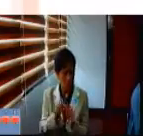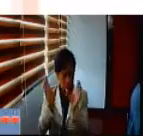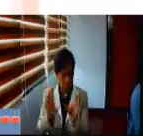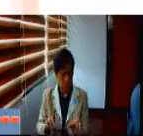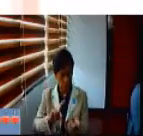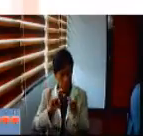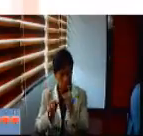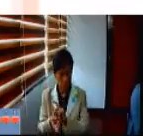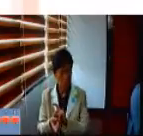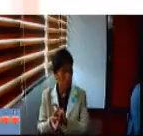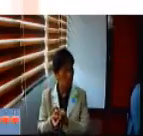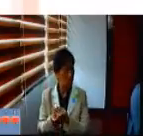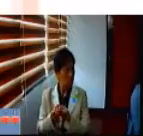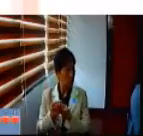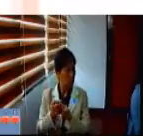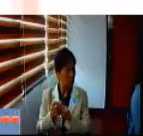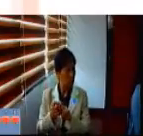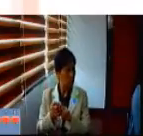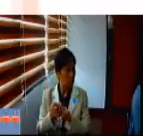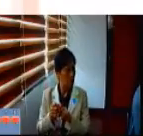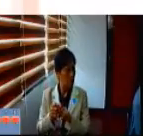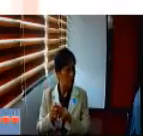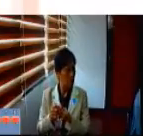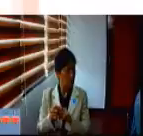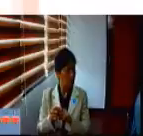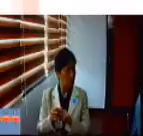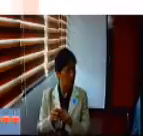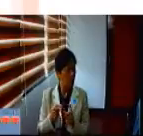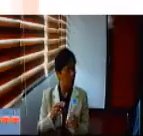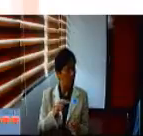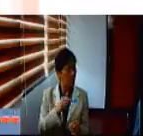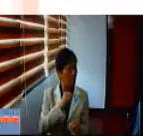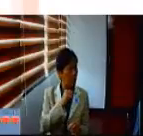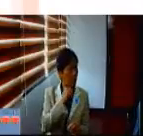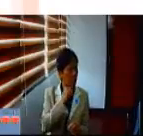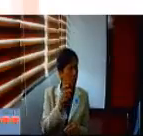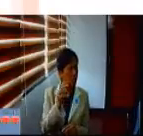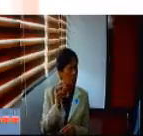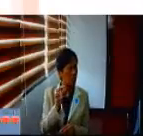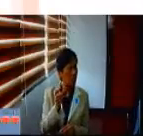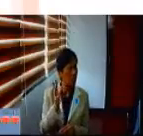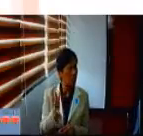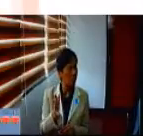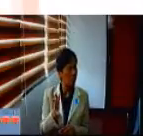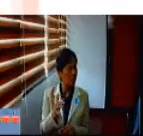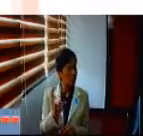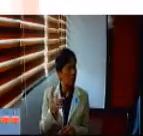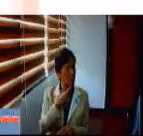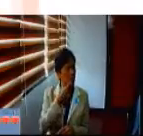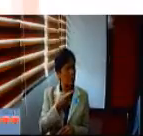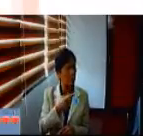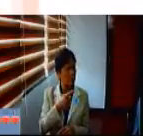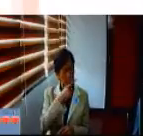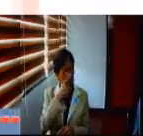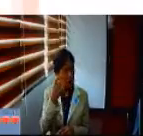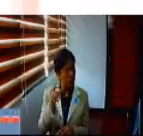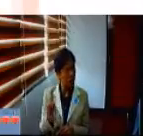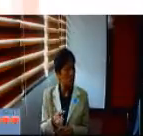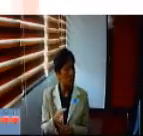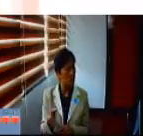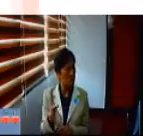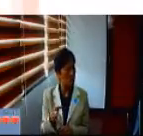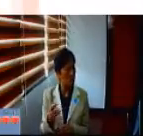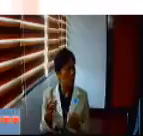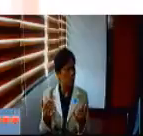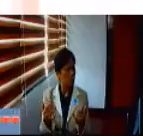relatively recent, supposed to be. Hindi siya 1950s. So what I'm saying is that because the fisheries already had a